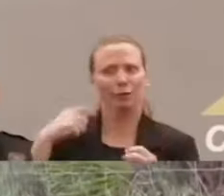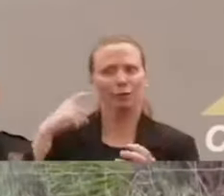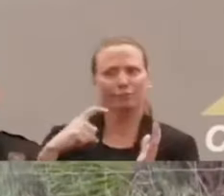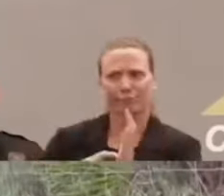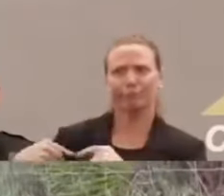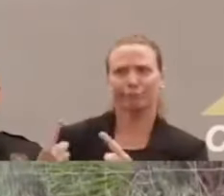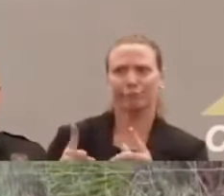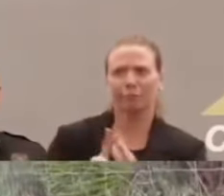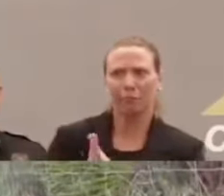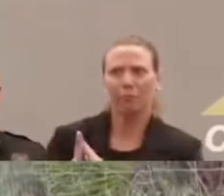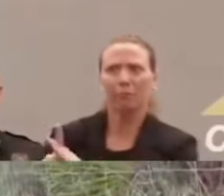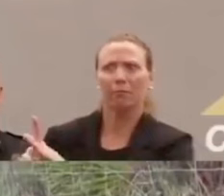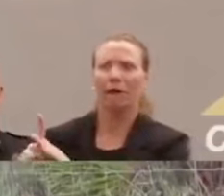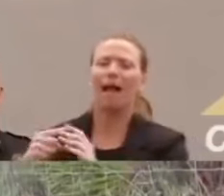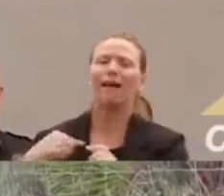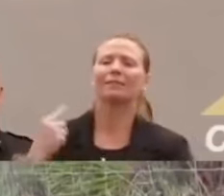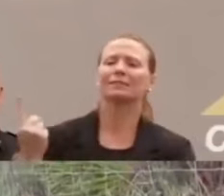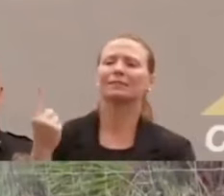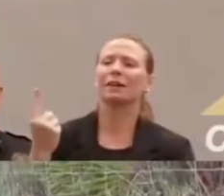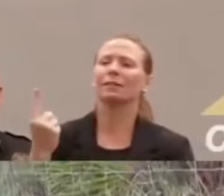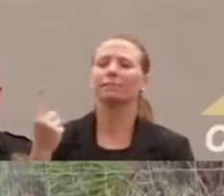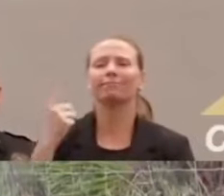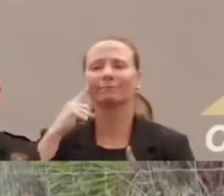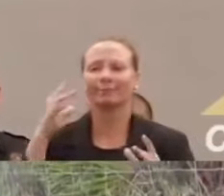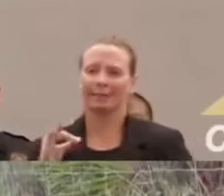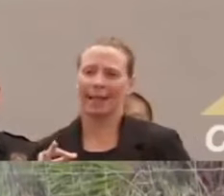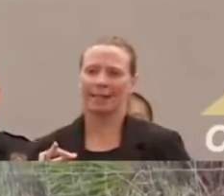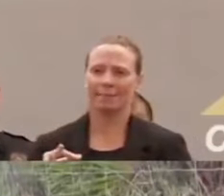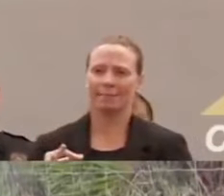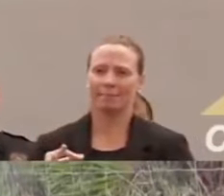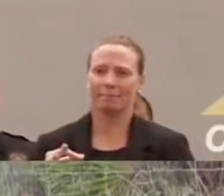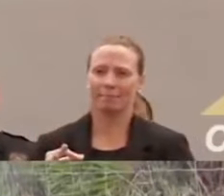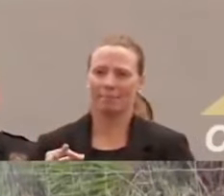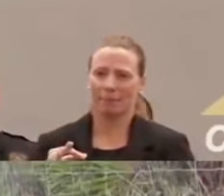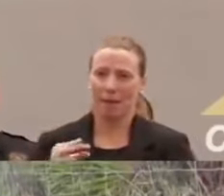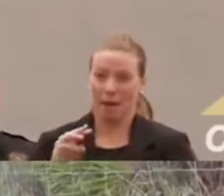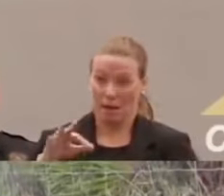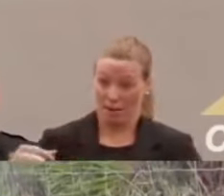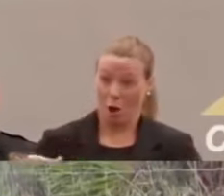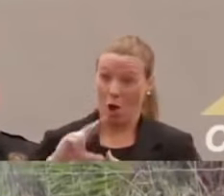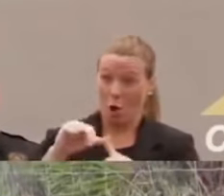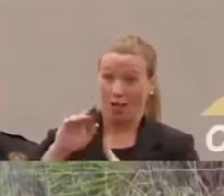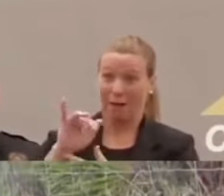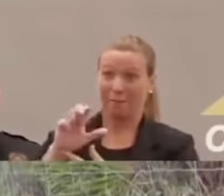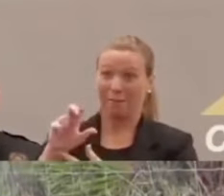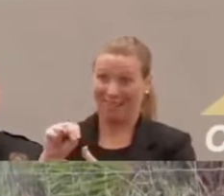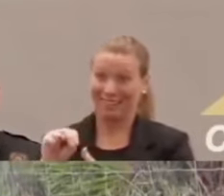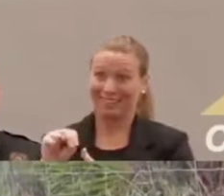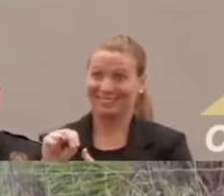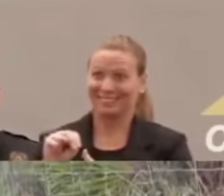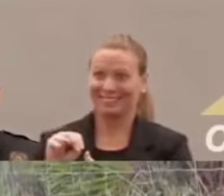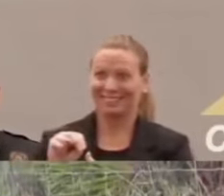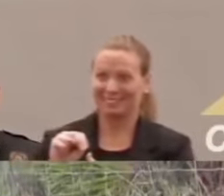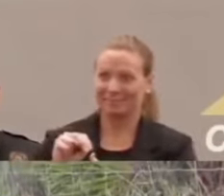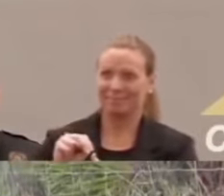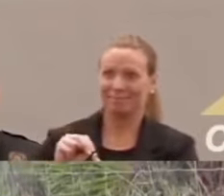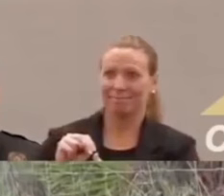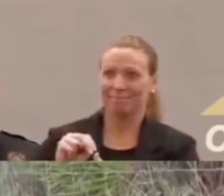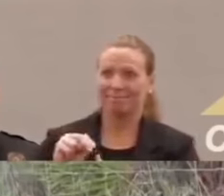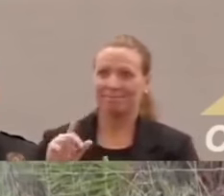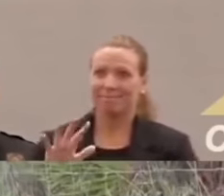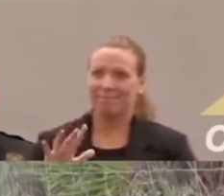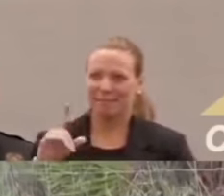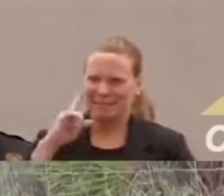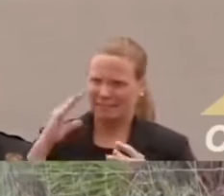We had somebody decide as Hurricane Milton approached that it would somehow be a good thing to take his dog